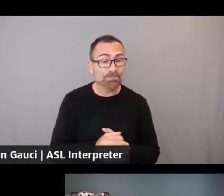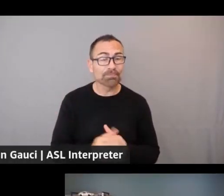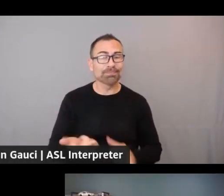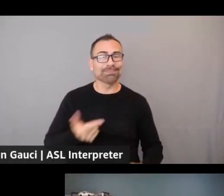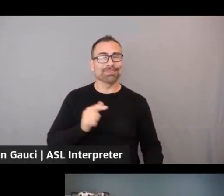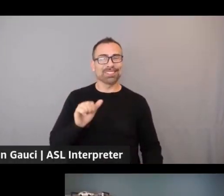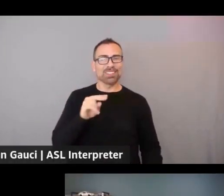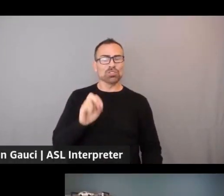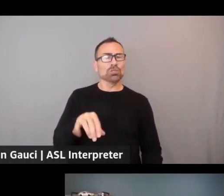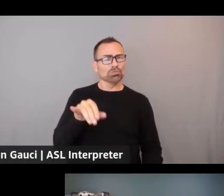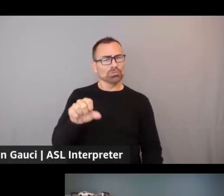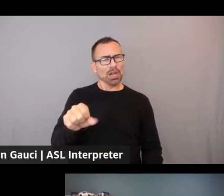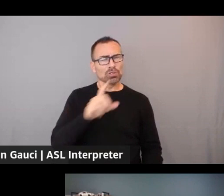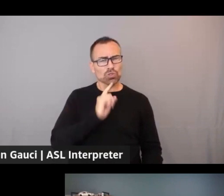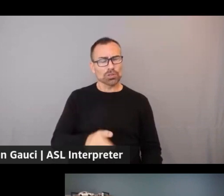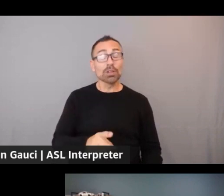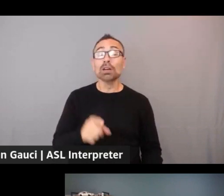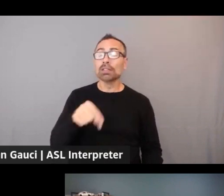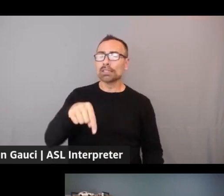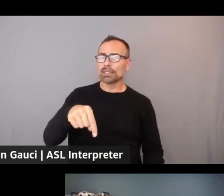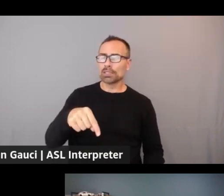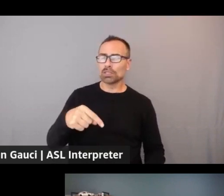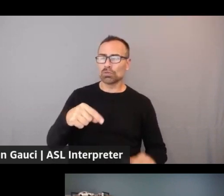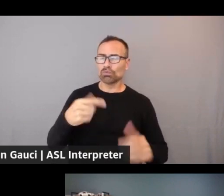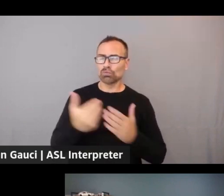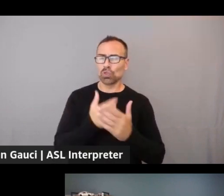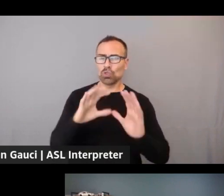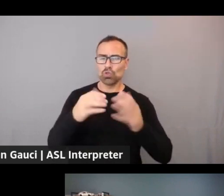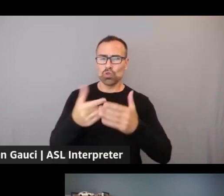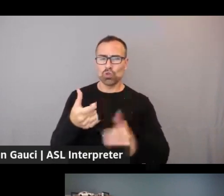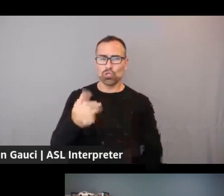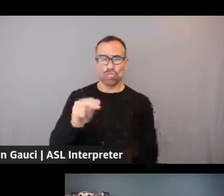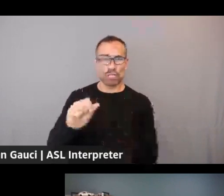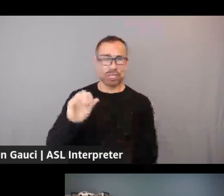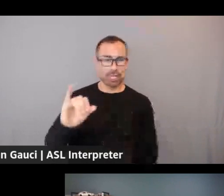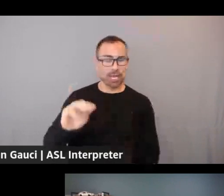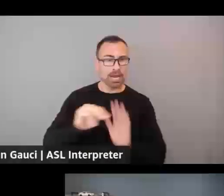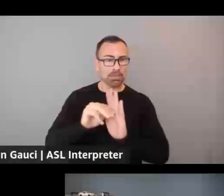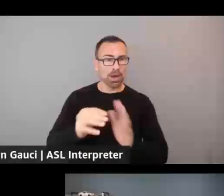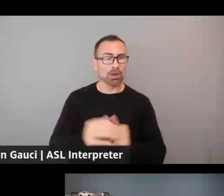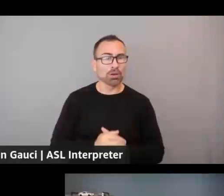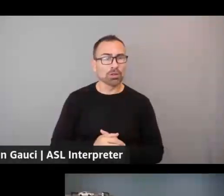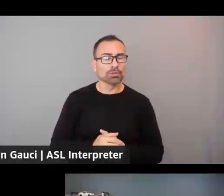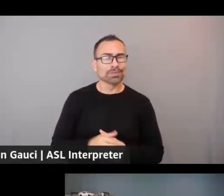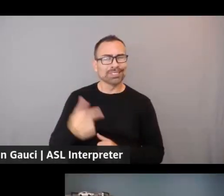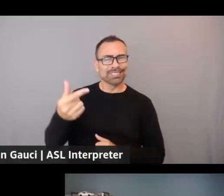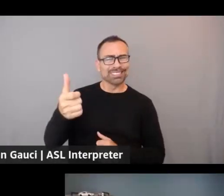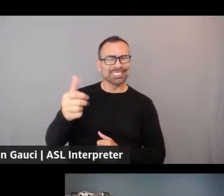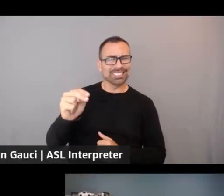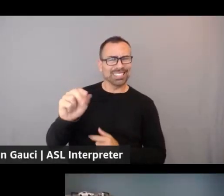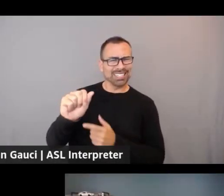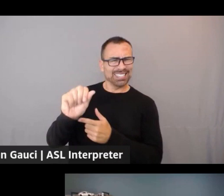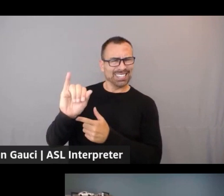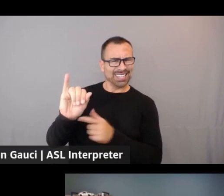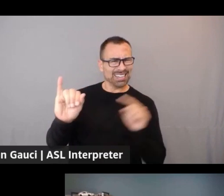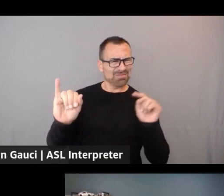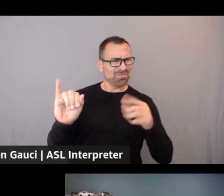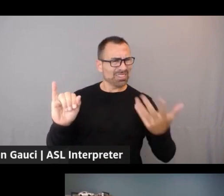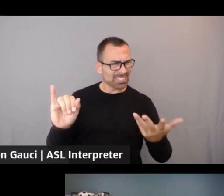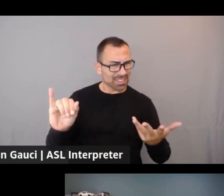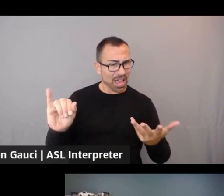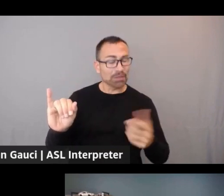family of Gen AI models. And what generative AI is that it's a type of AI that can create